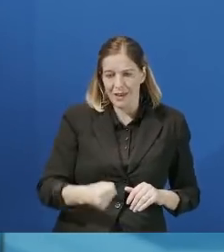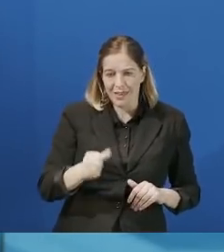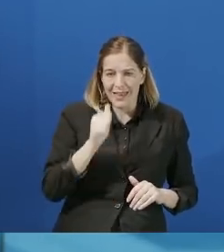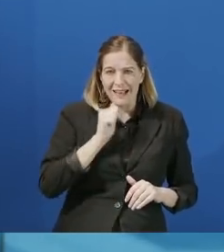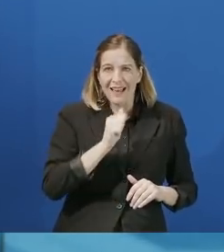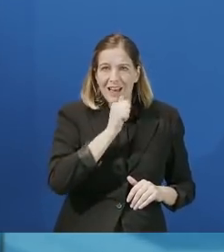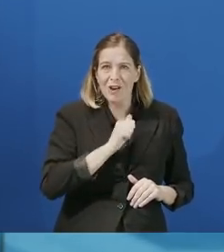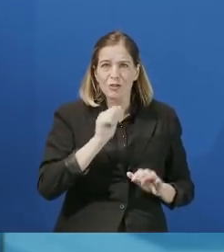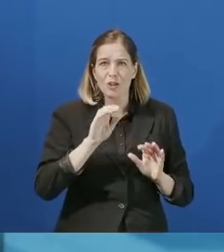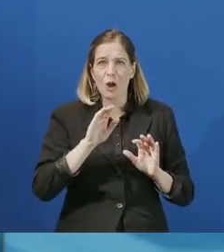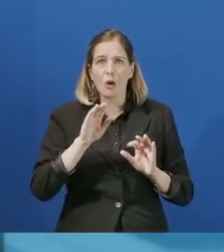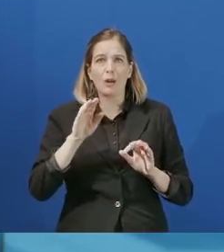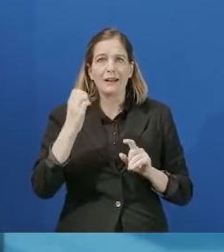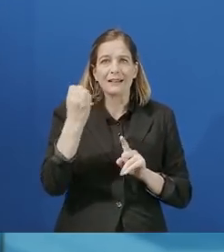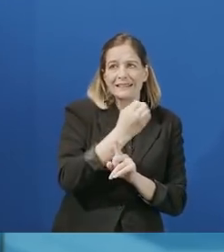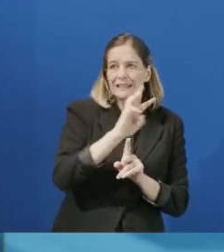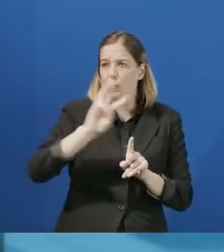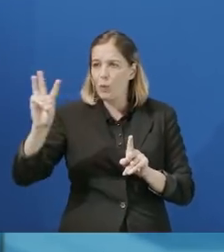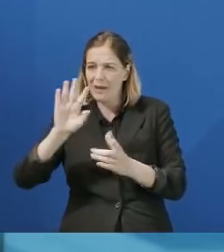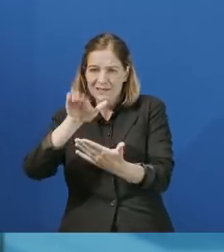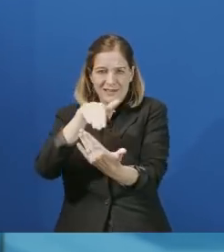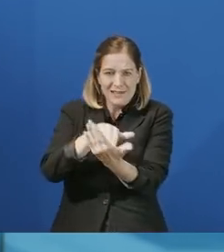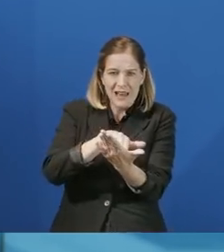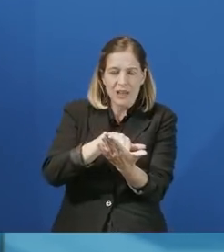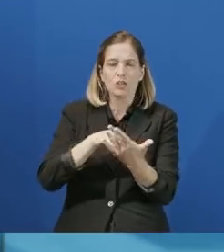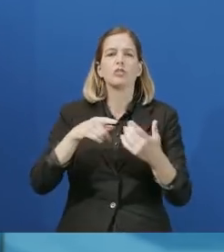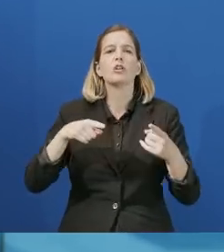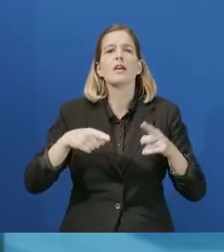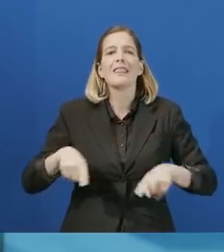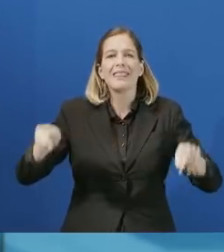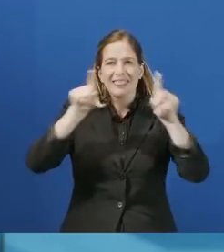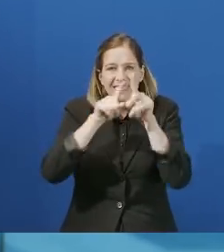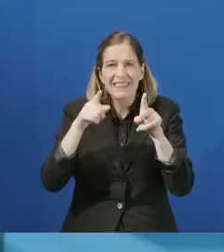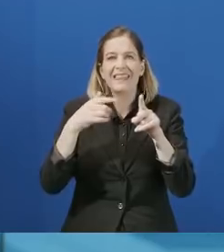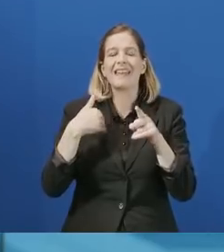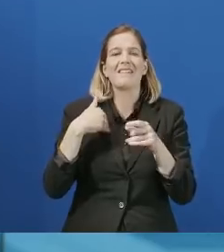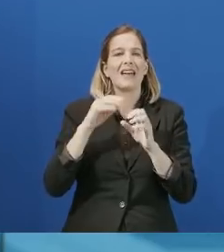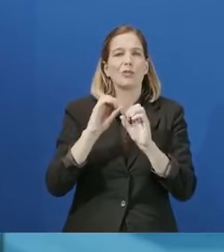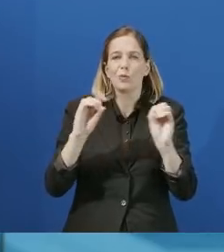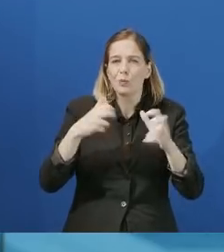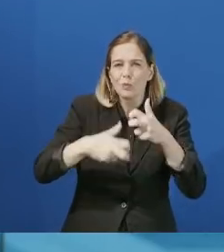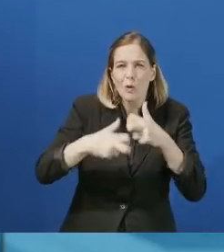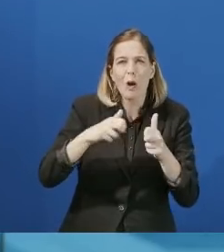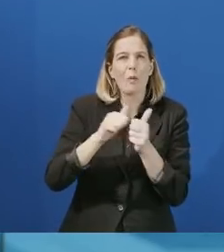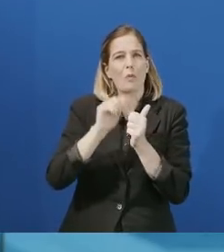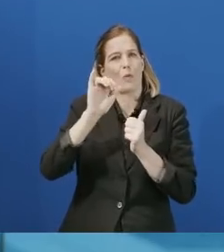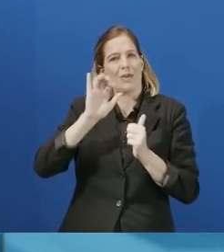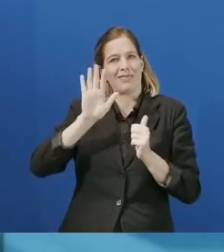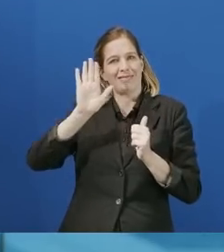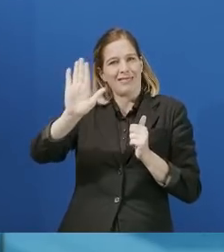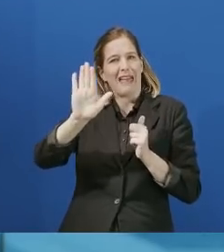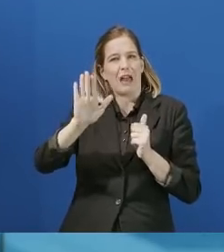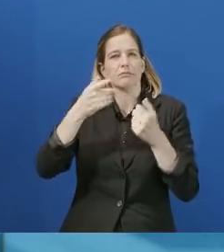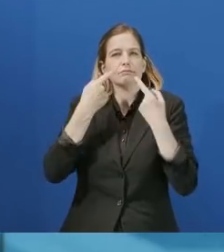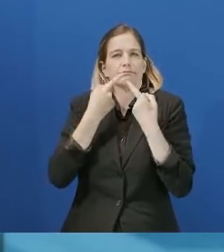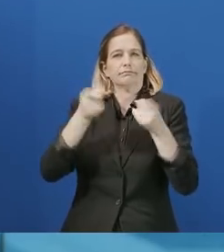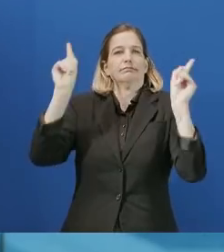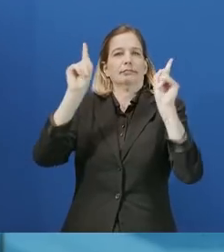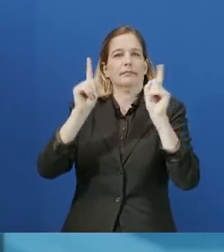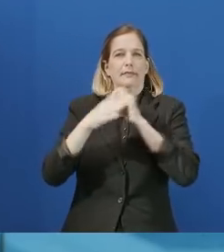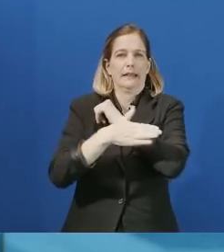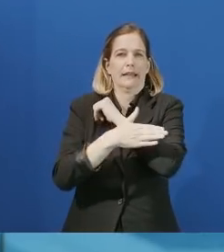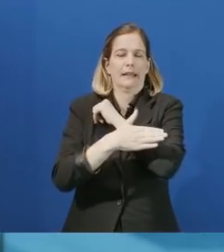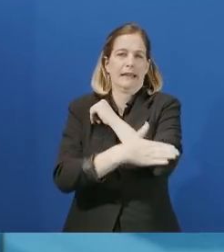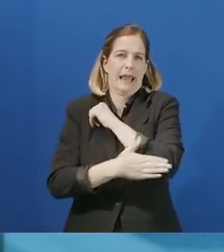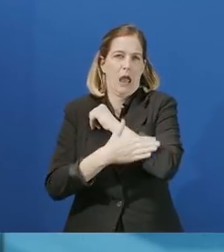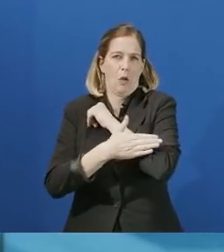that wouldn't allow for that county-wide declaration. Now, I know nearly all of our mayors.